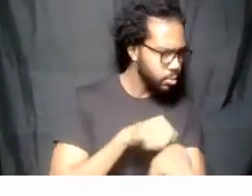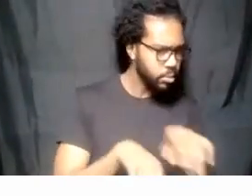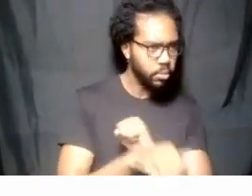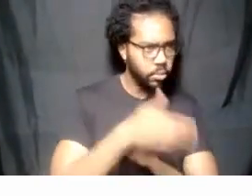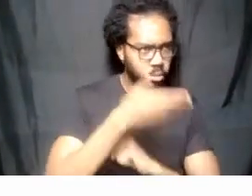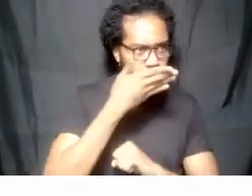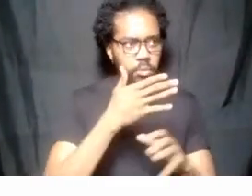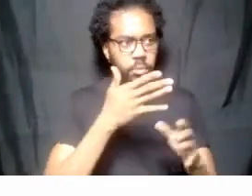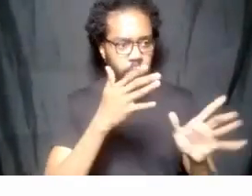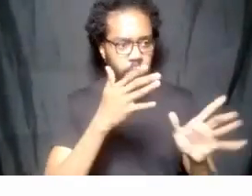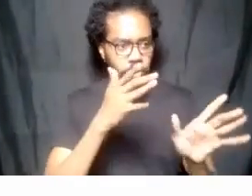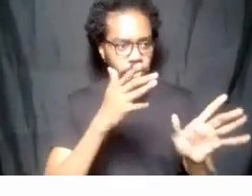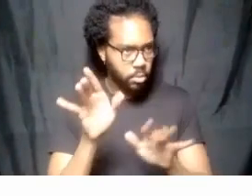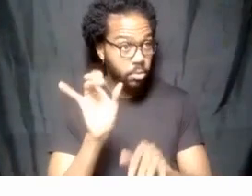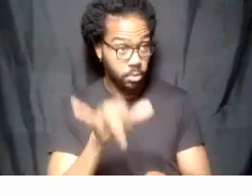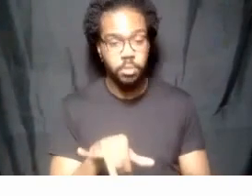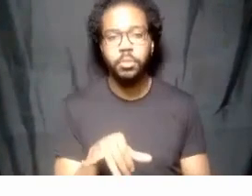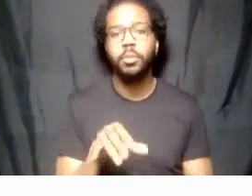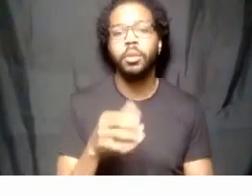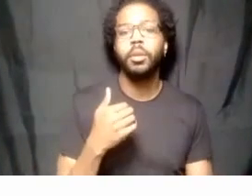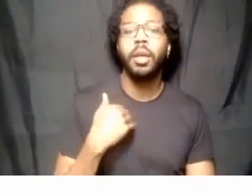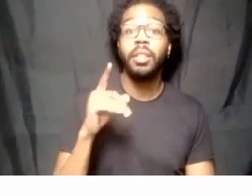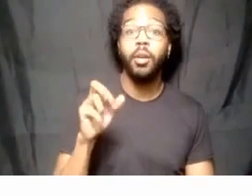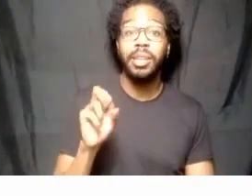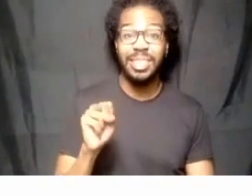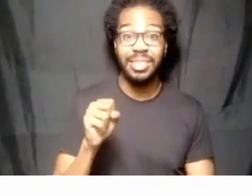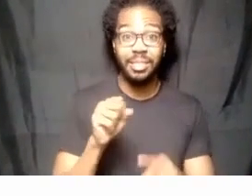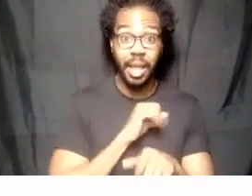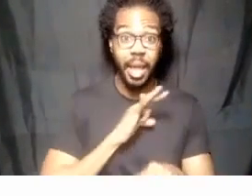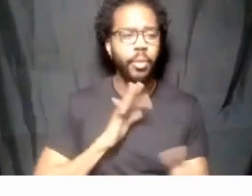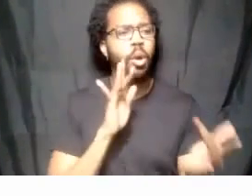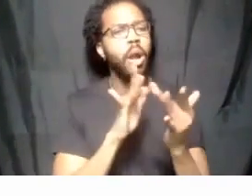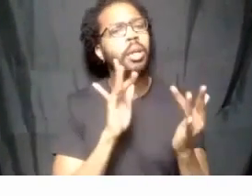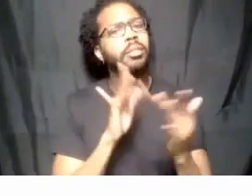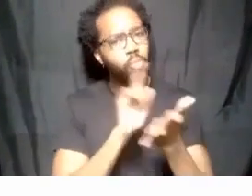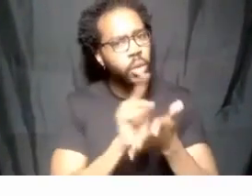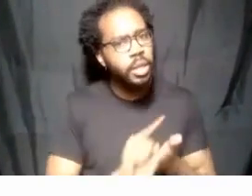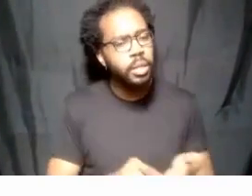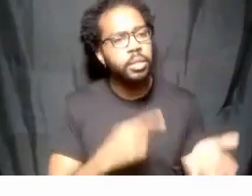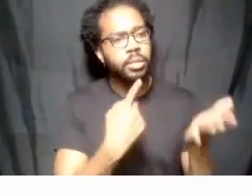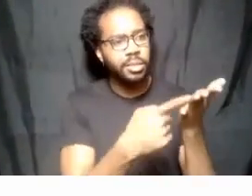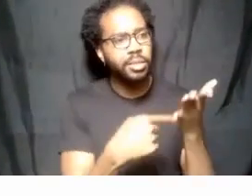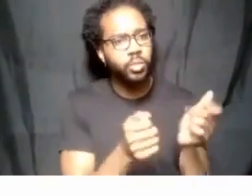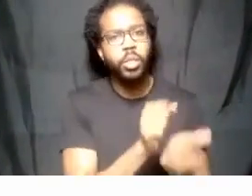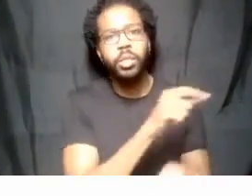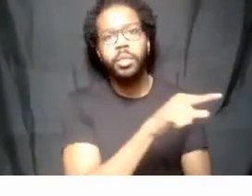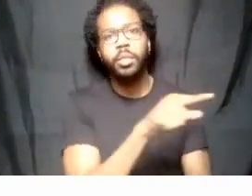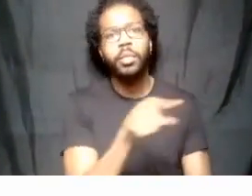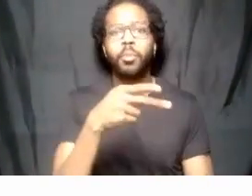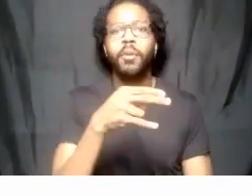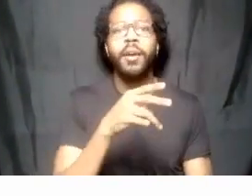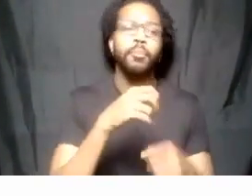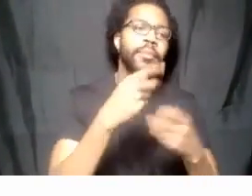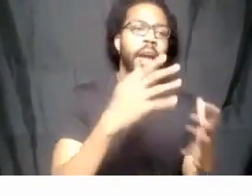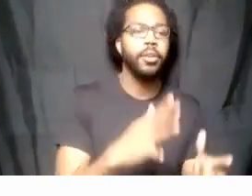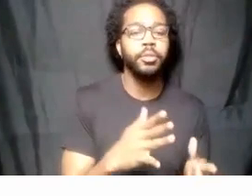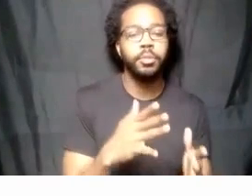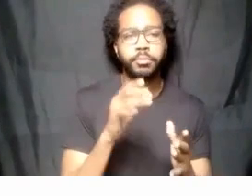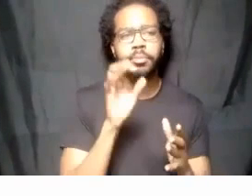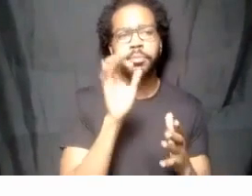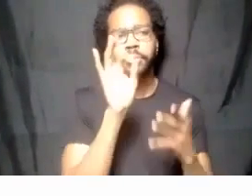keeping up with that. We have the QRS staff who are reaching out weekly to discuss with providers and providing guidance